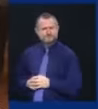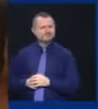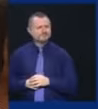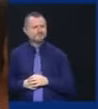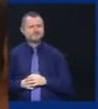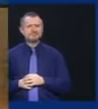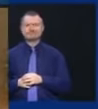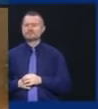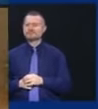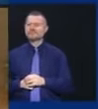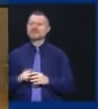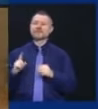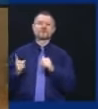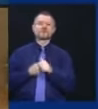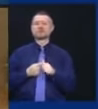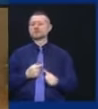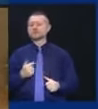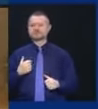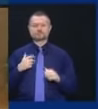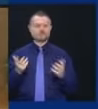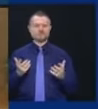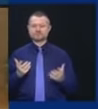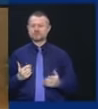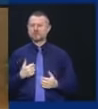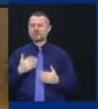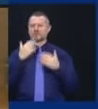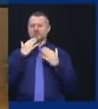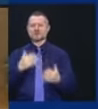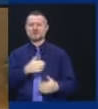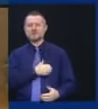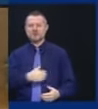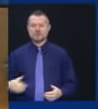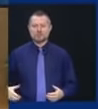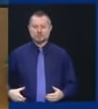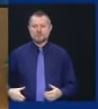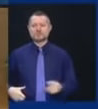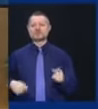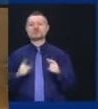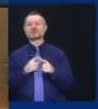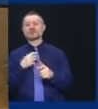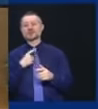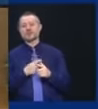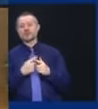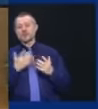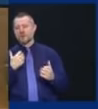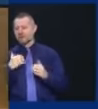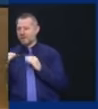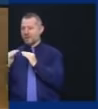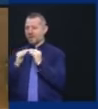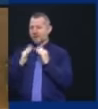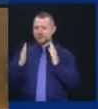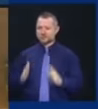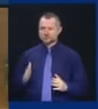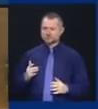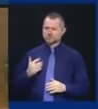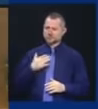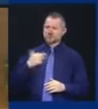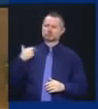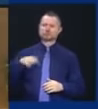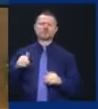I want to first of all acknowledge our mayor, and then I want to acknowledge my colleagues in ministry from all